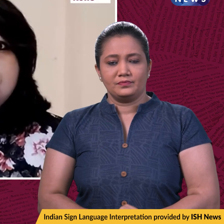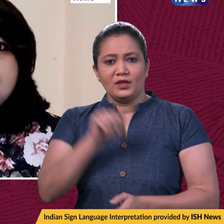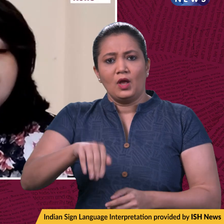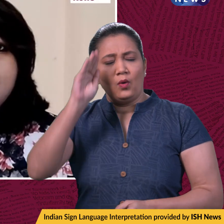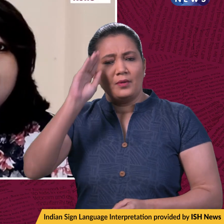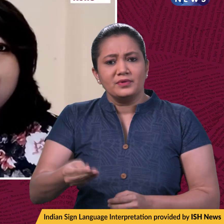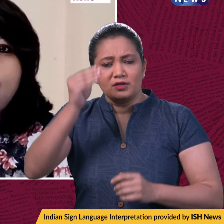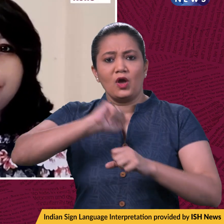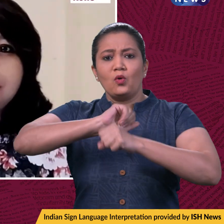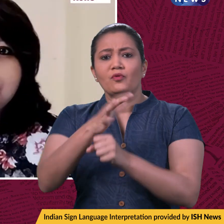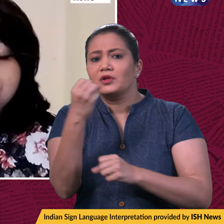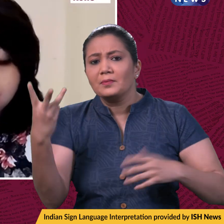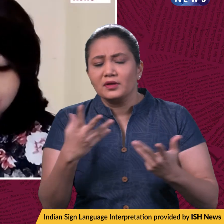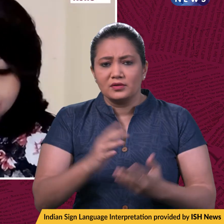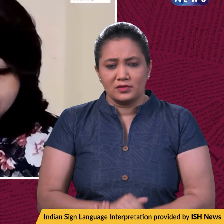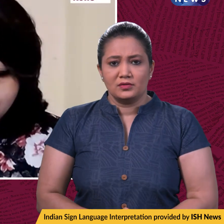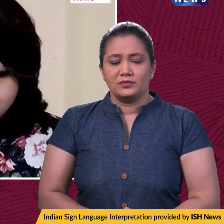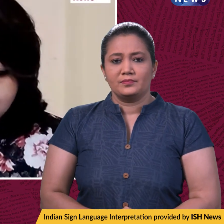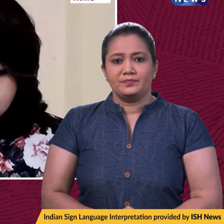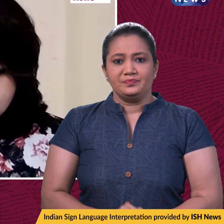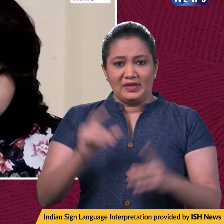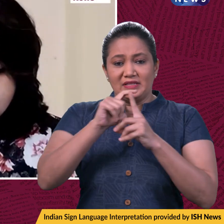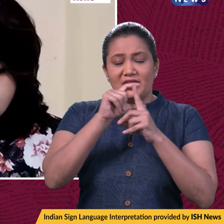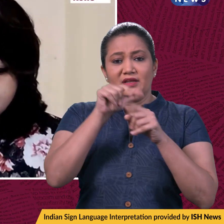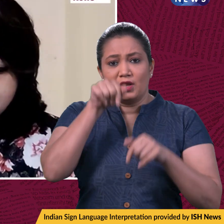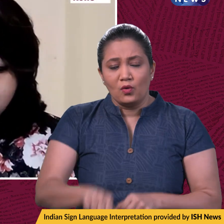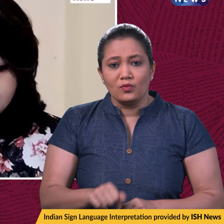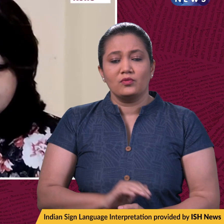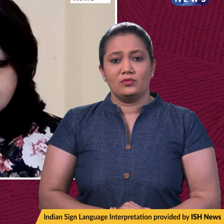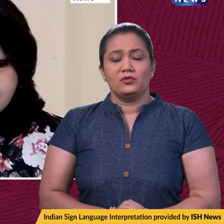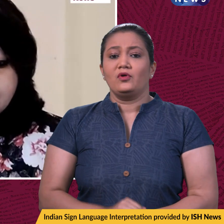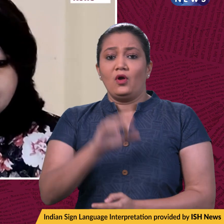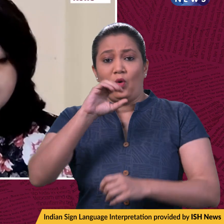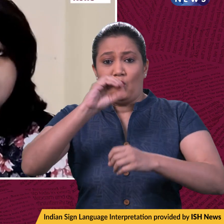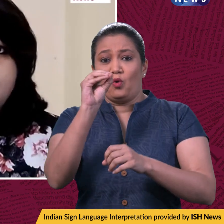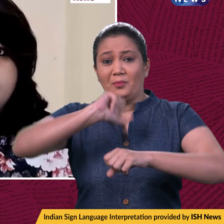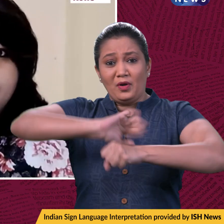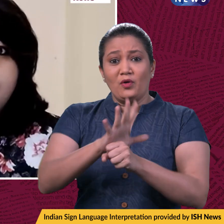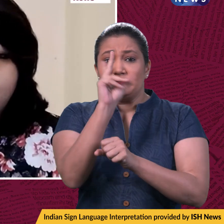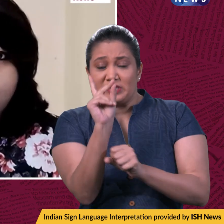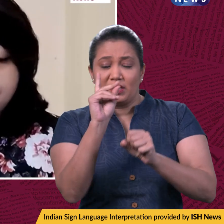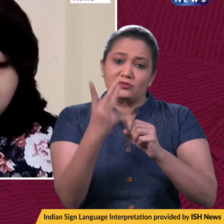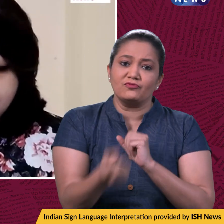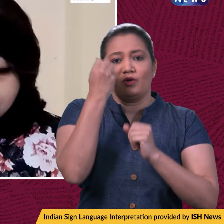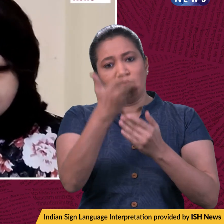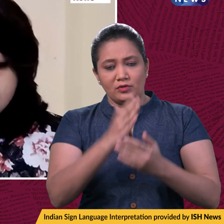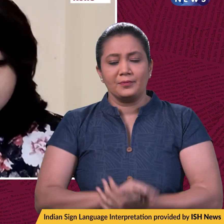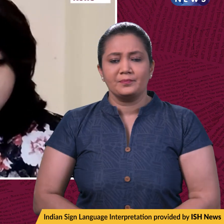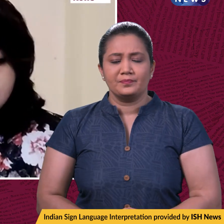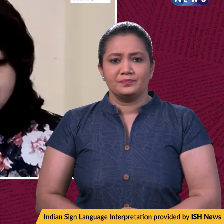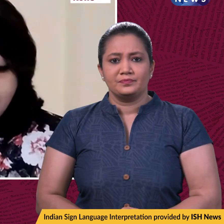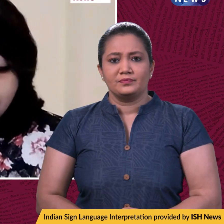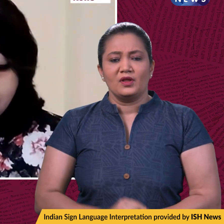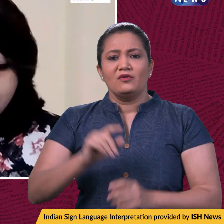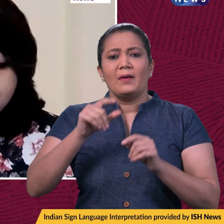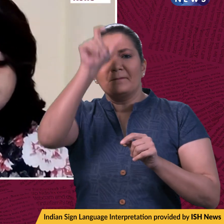An update now on COVID numbers in the country. Delhi has recorded its second case of Omicron COVID variant